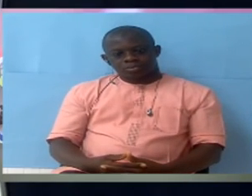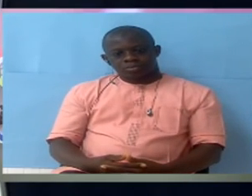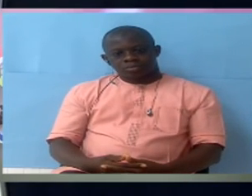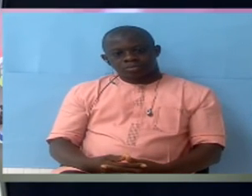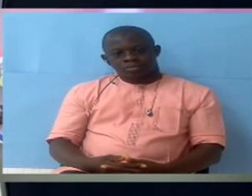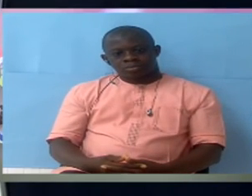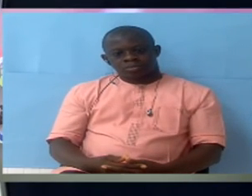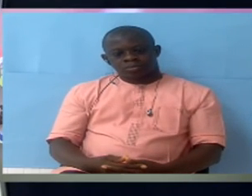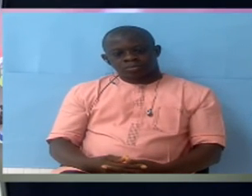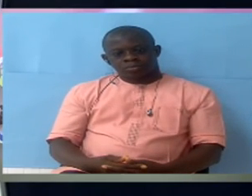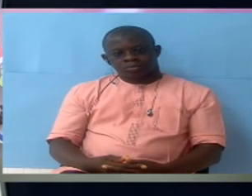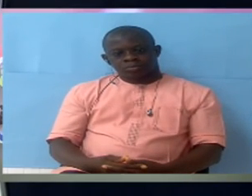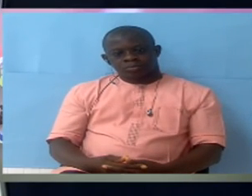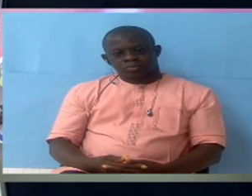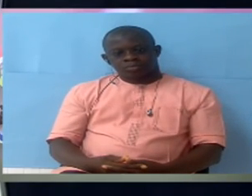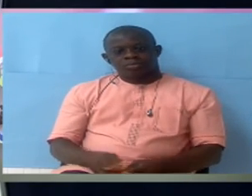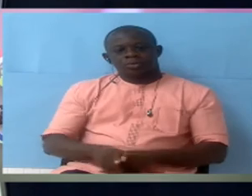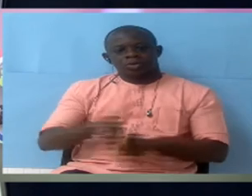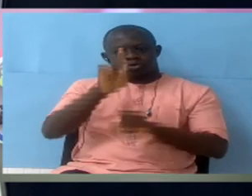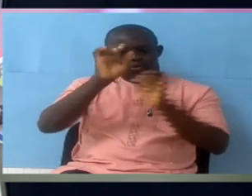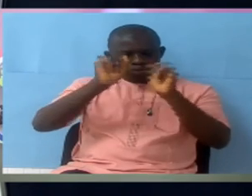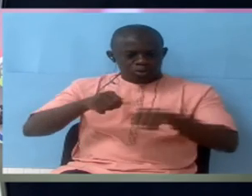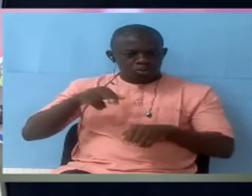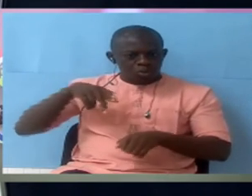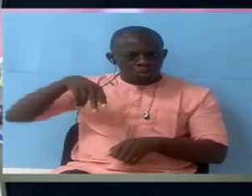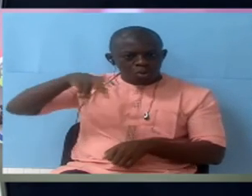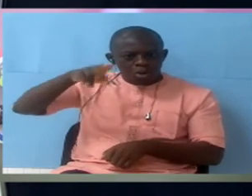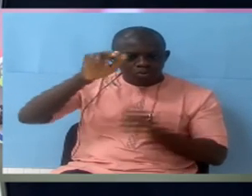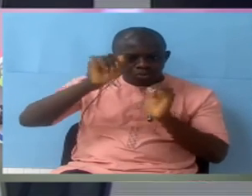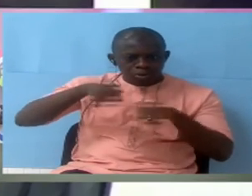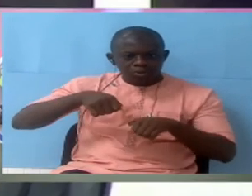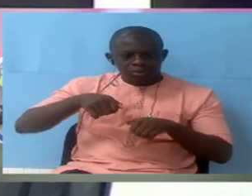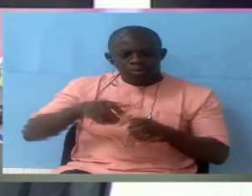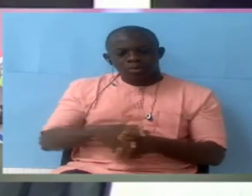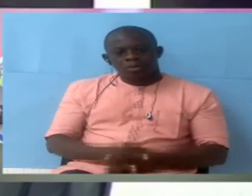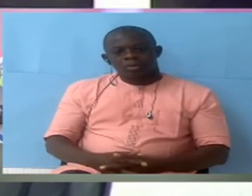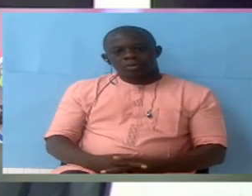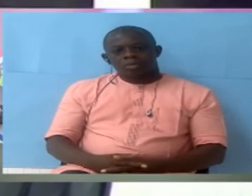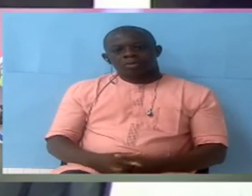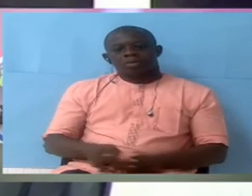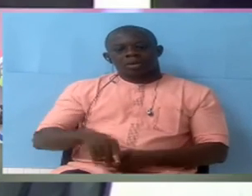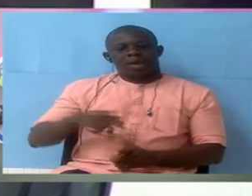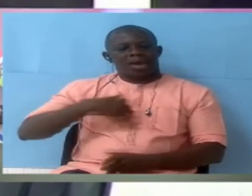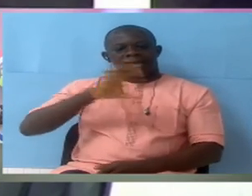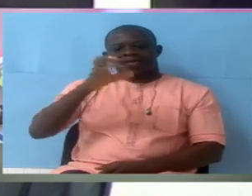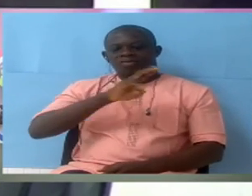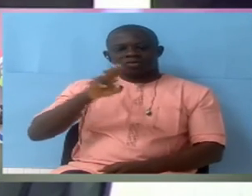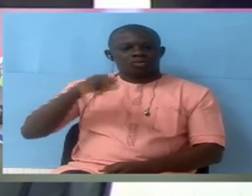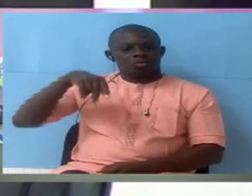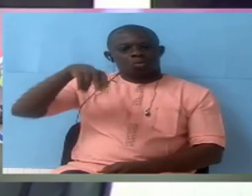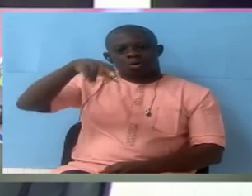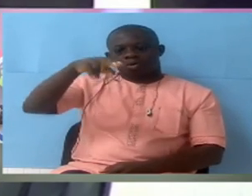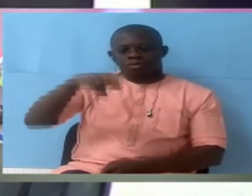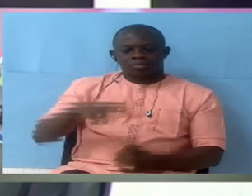to walk? Munon nga pour doxal sa bopa. I cannot walk. Munuma